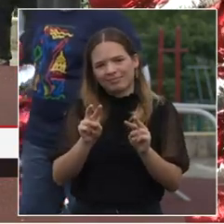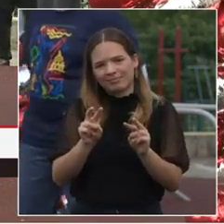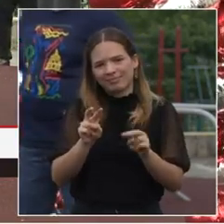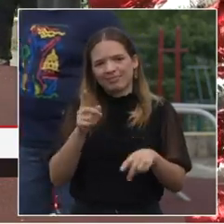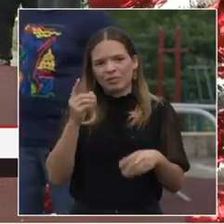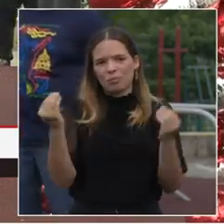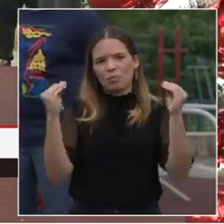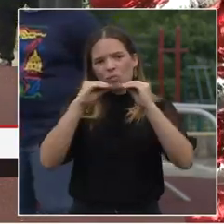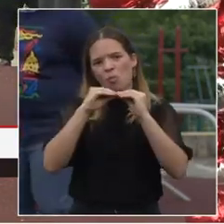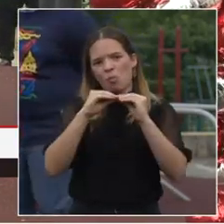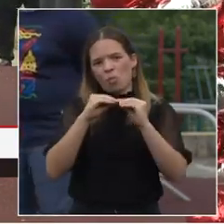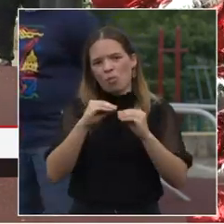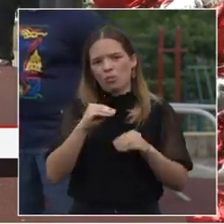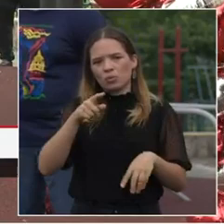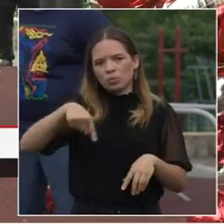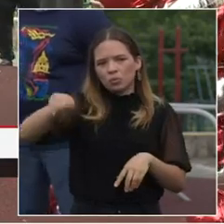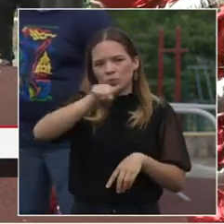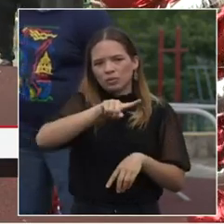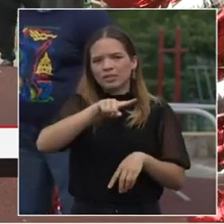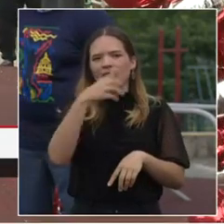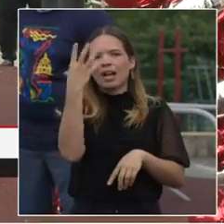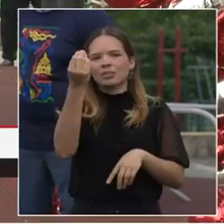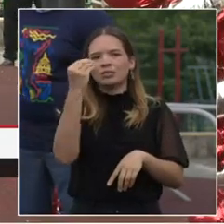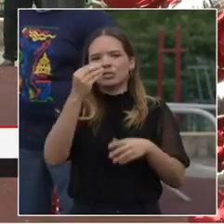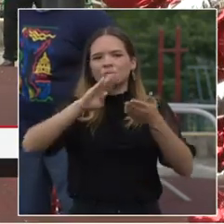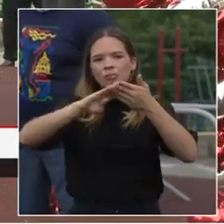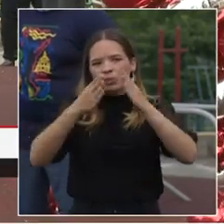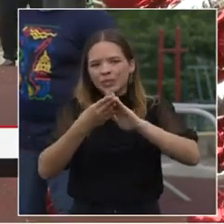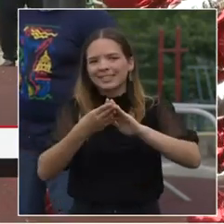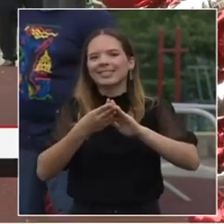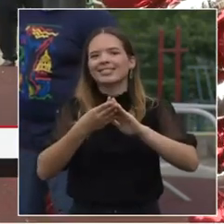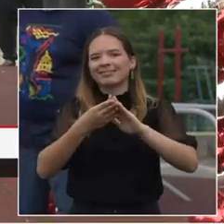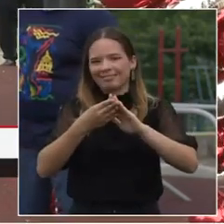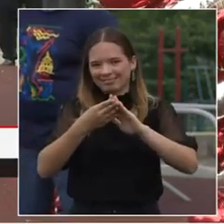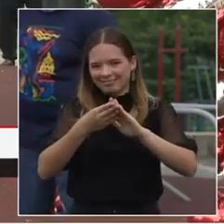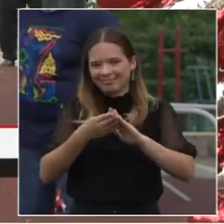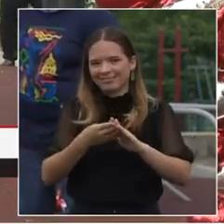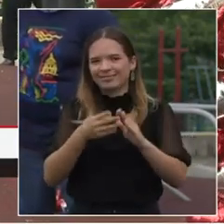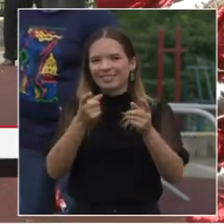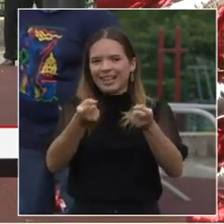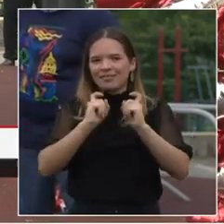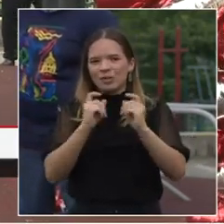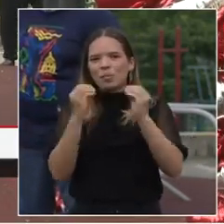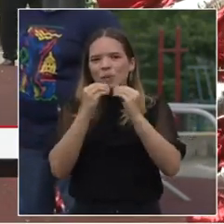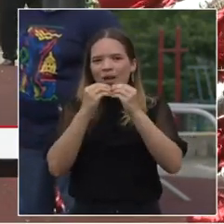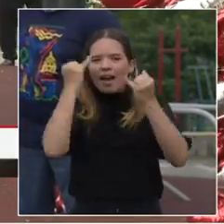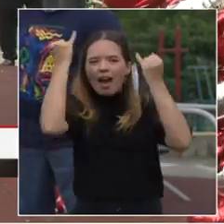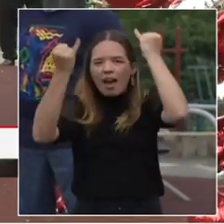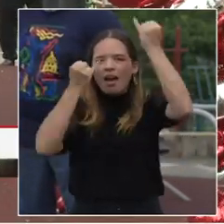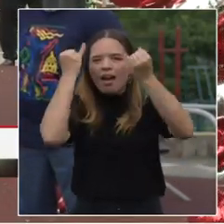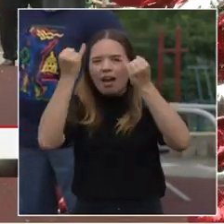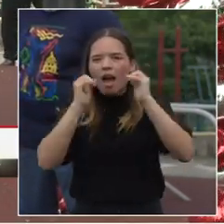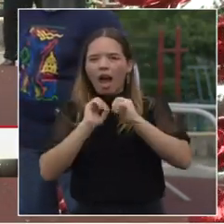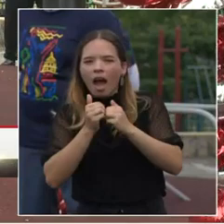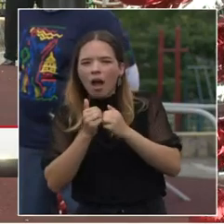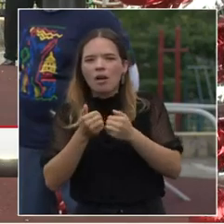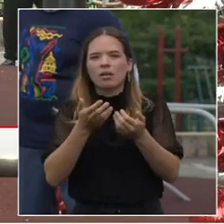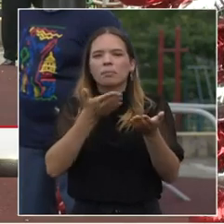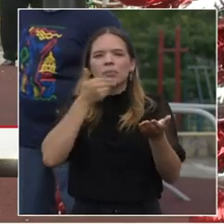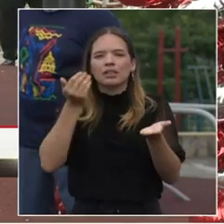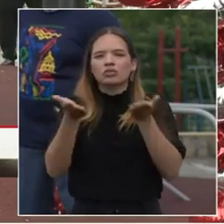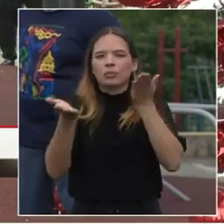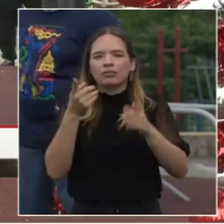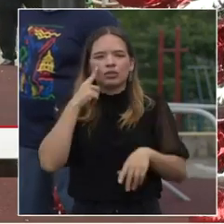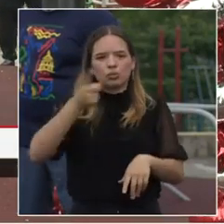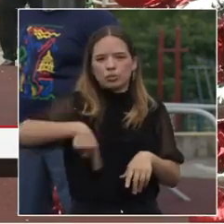and seeing you out in the communities and giving us more ideas about how to serve you, What programs